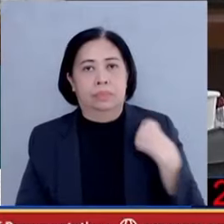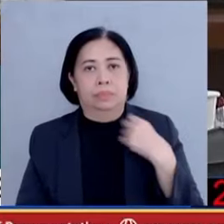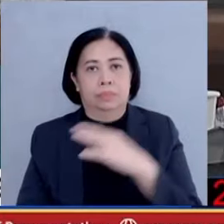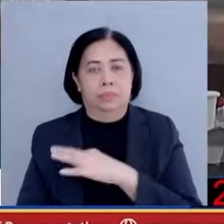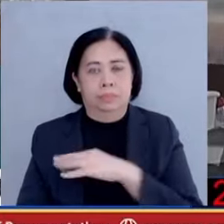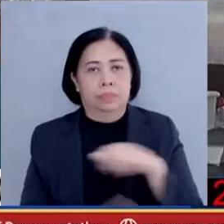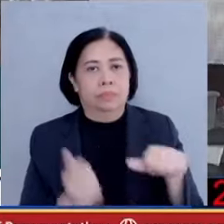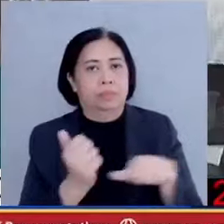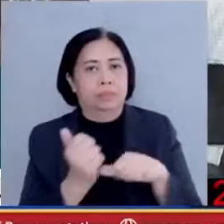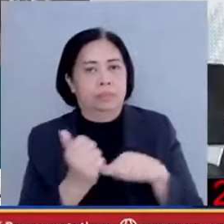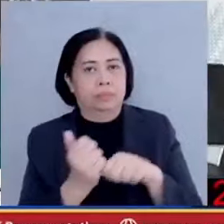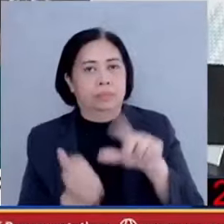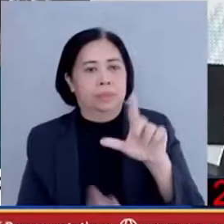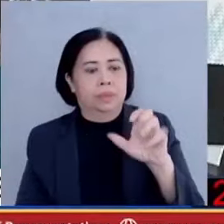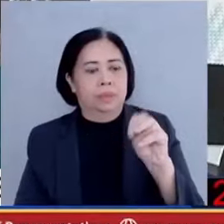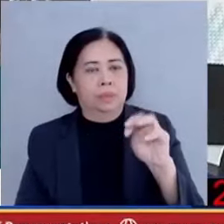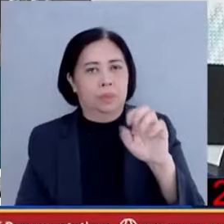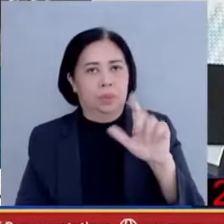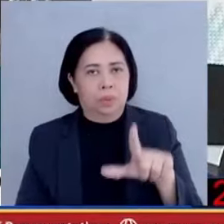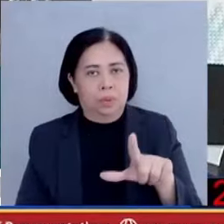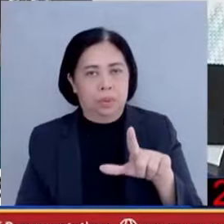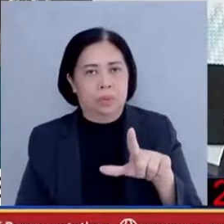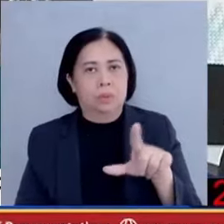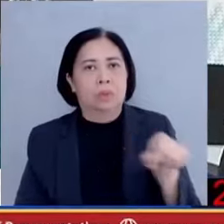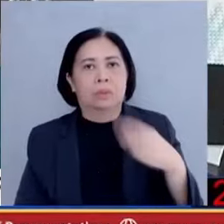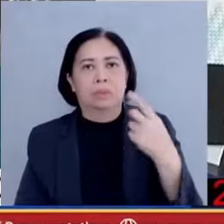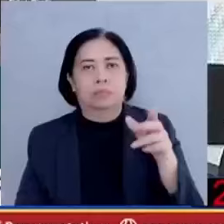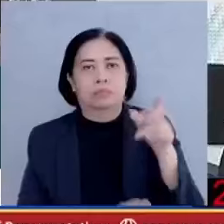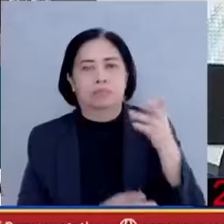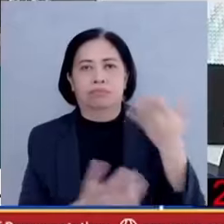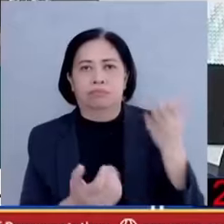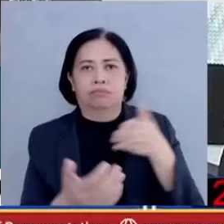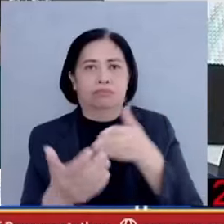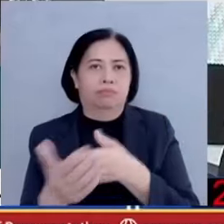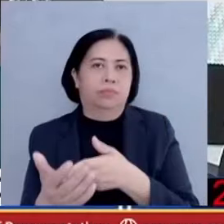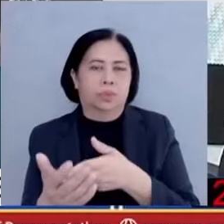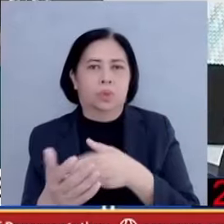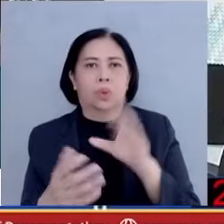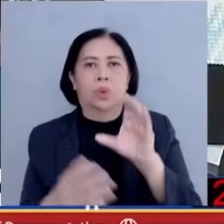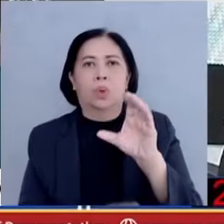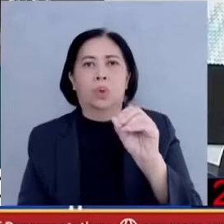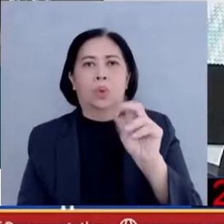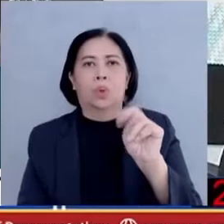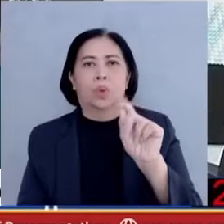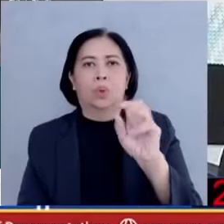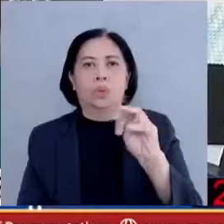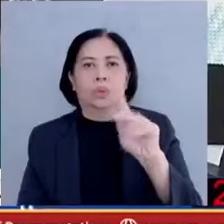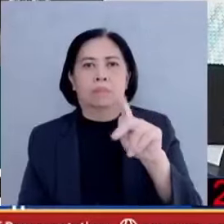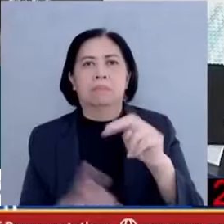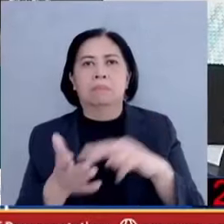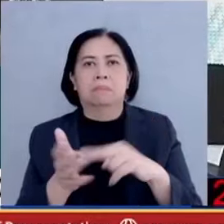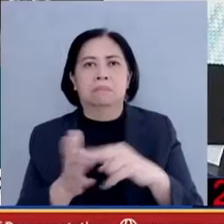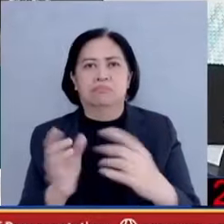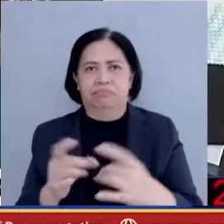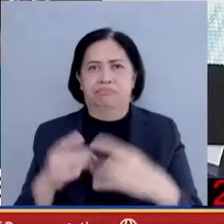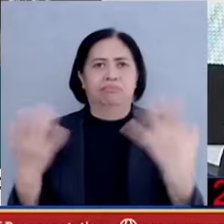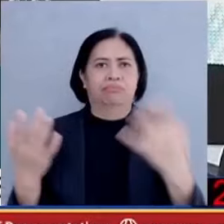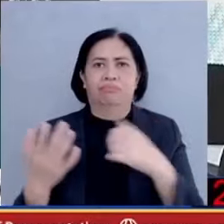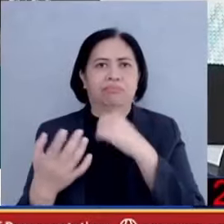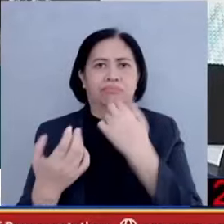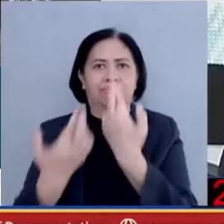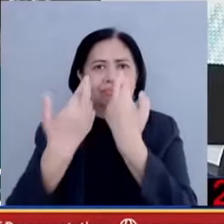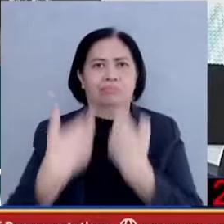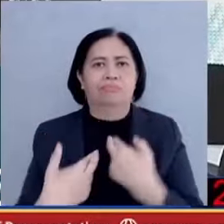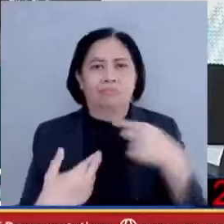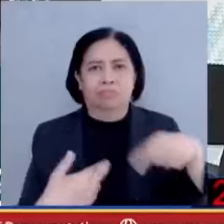Secretary Lemuel Ortonio, has been cited in contempt anew by the House panel over his continued defiance of the committee's order